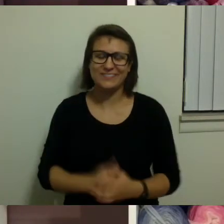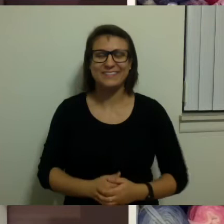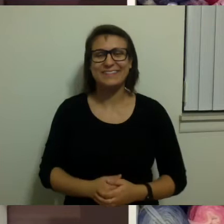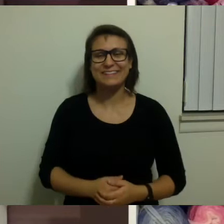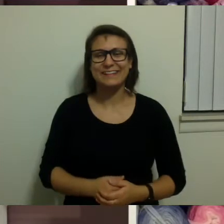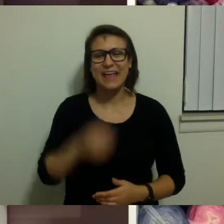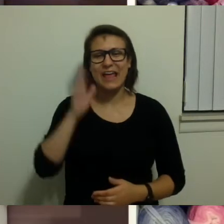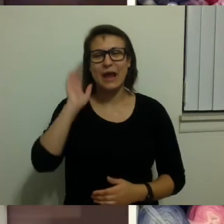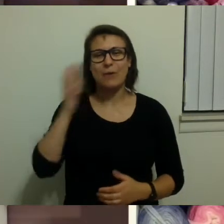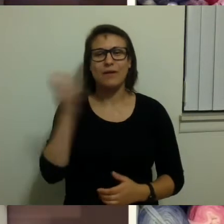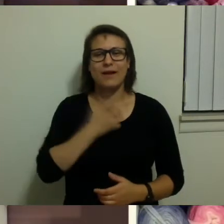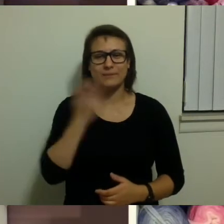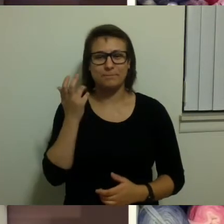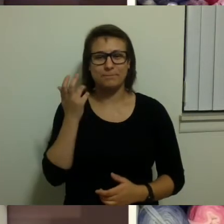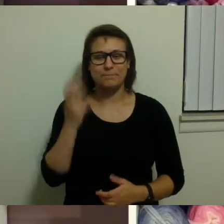it's gonna be awesome.